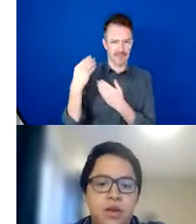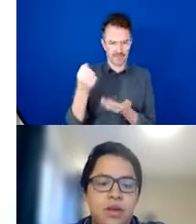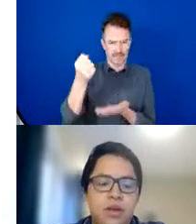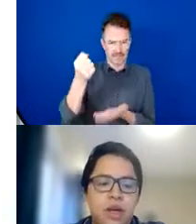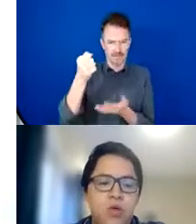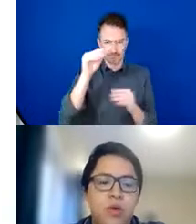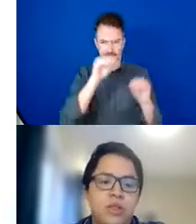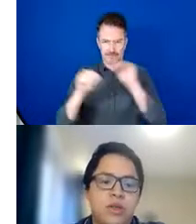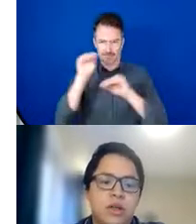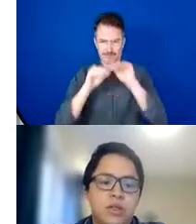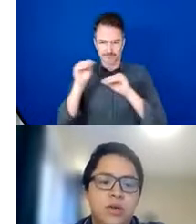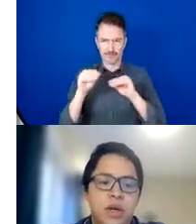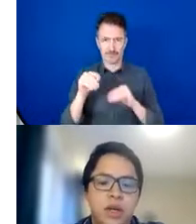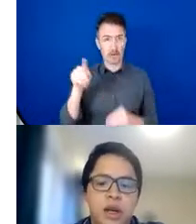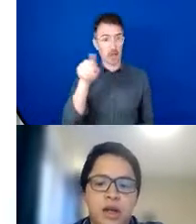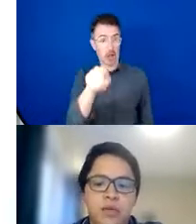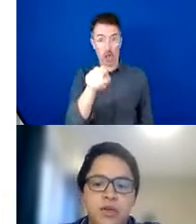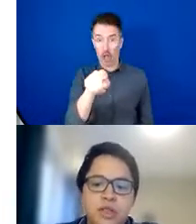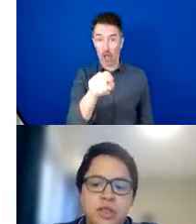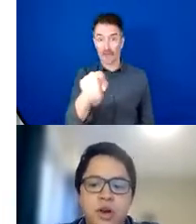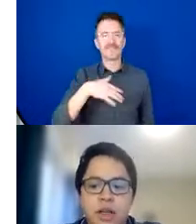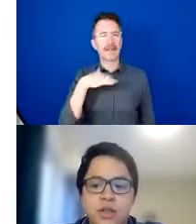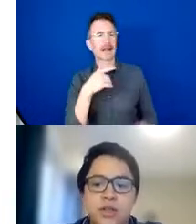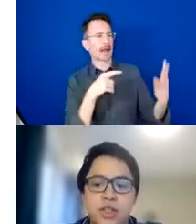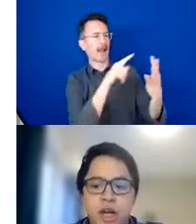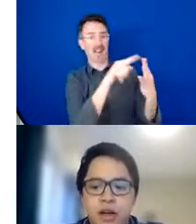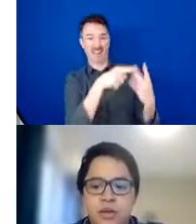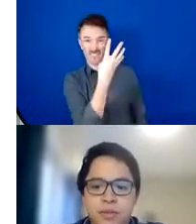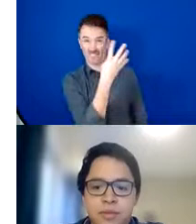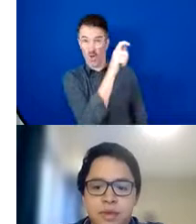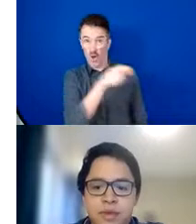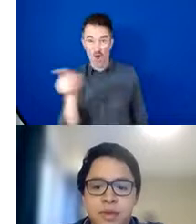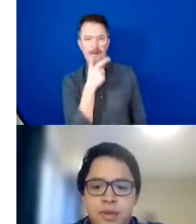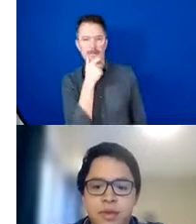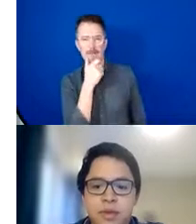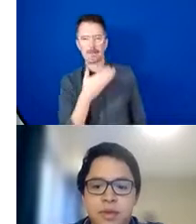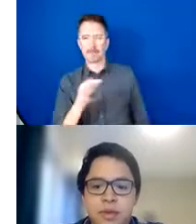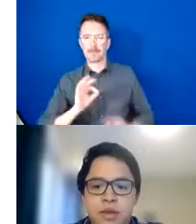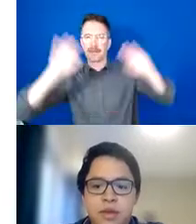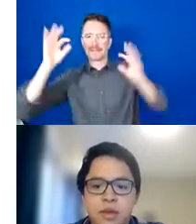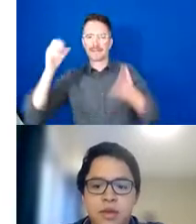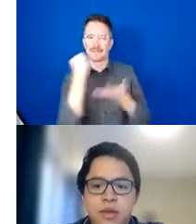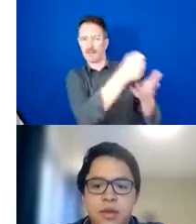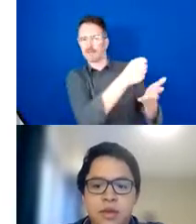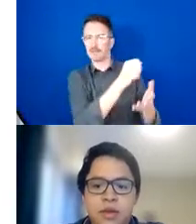Okay, you can take a moment to look at the screen and share your answers in the chat.